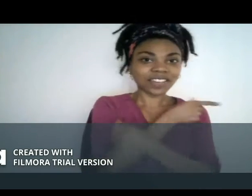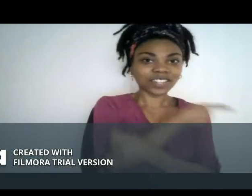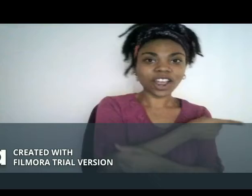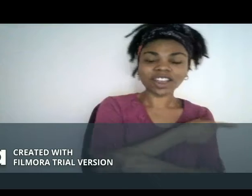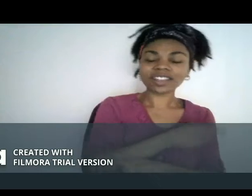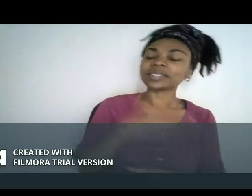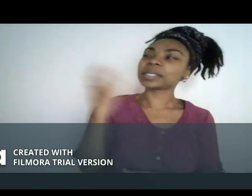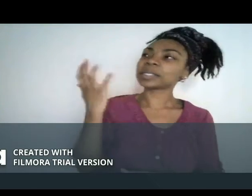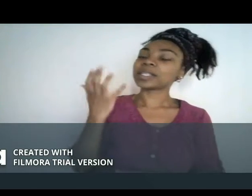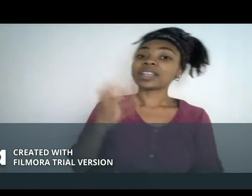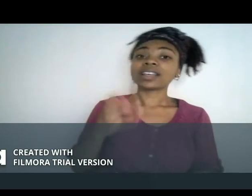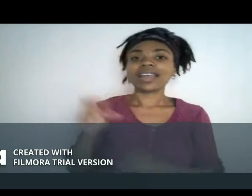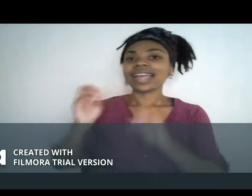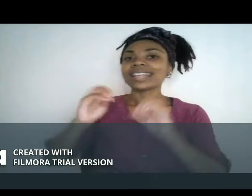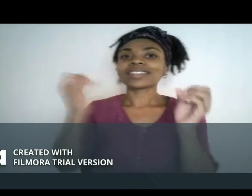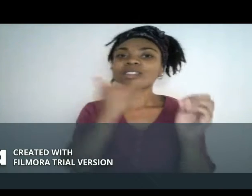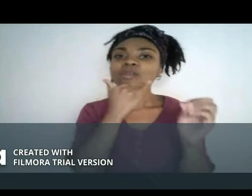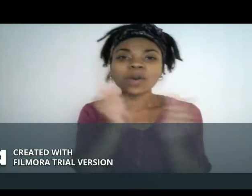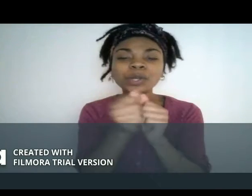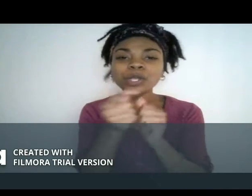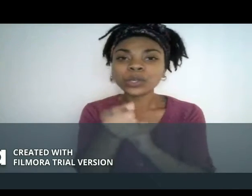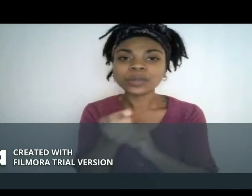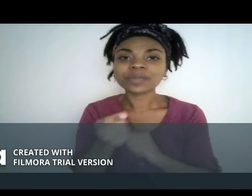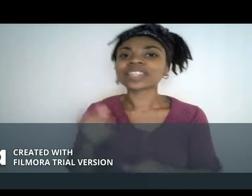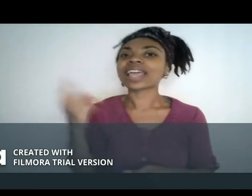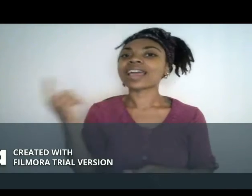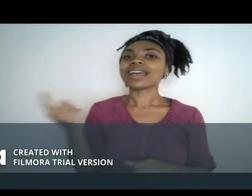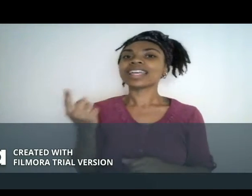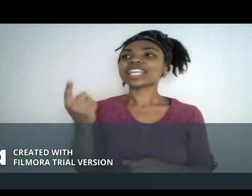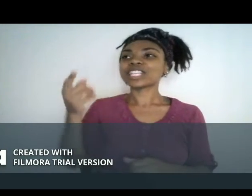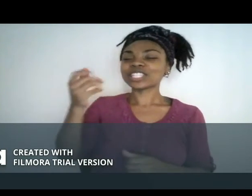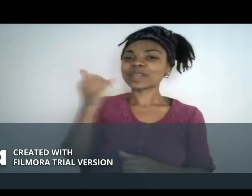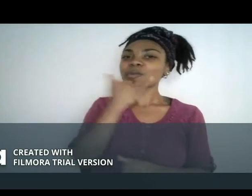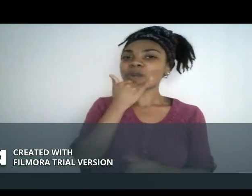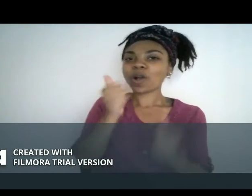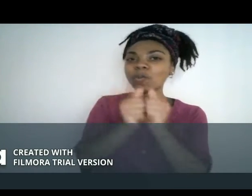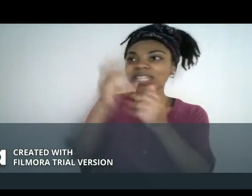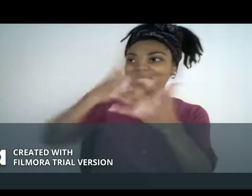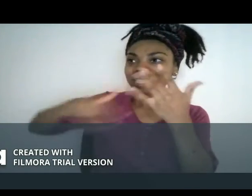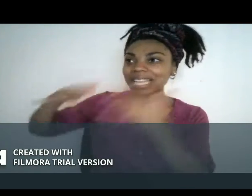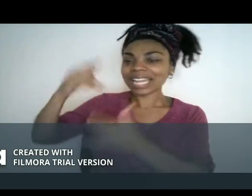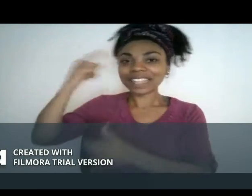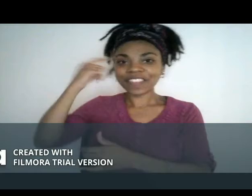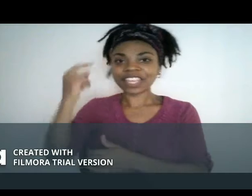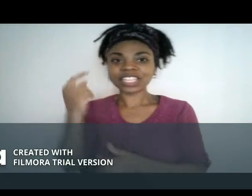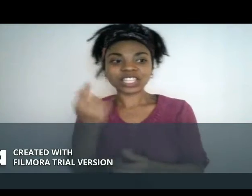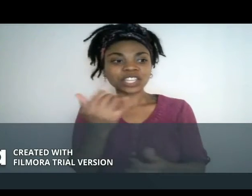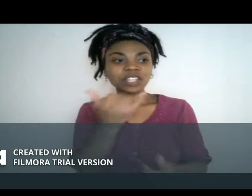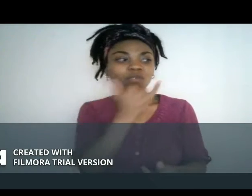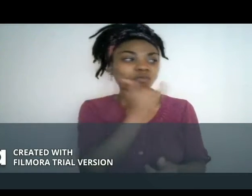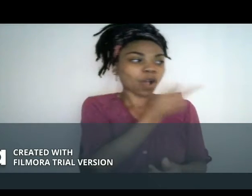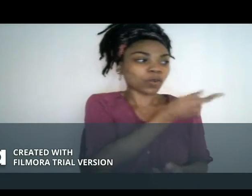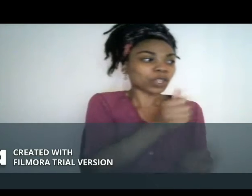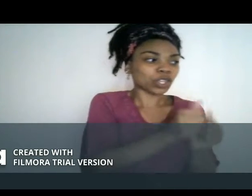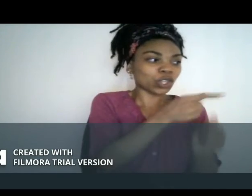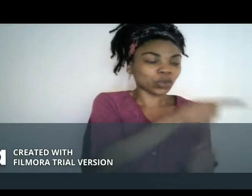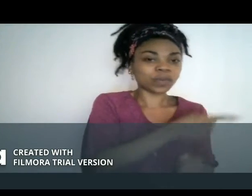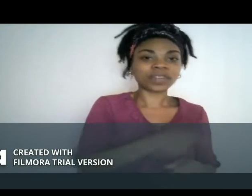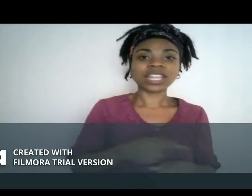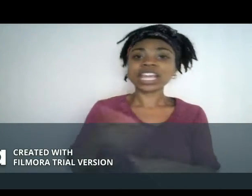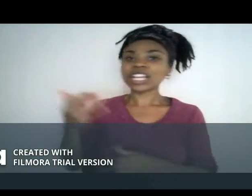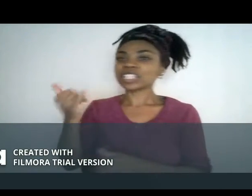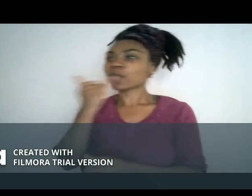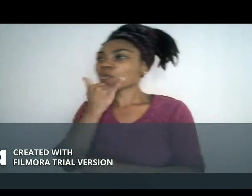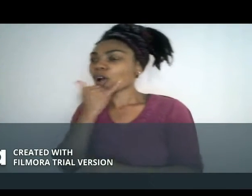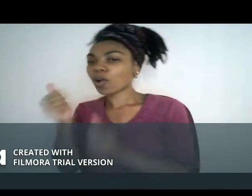there ain't nothing wrong with you. It's something wrong with the society that thinks that something's wrong with you. It's something wrong with a society that makes you think